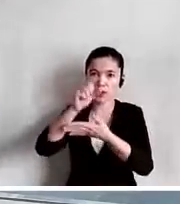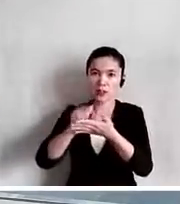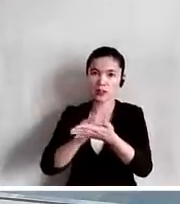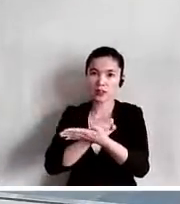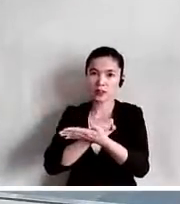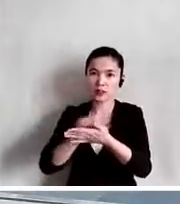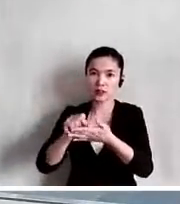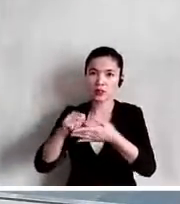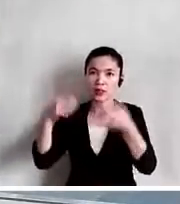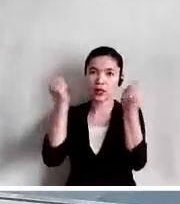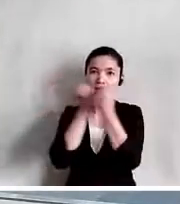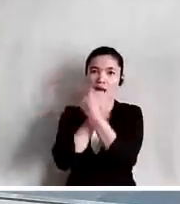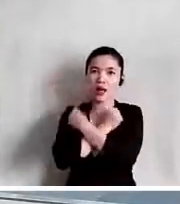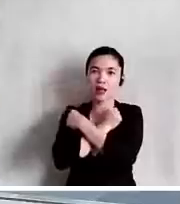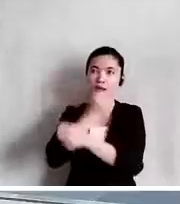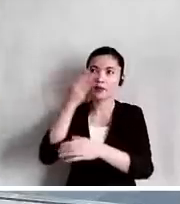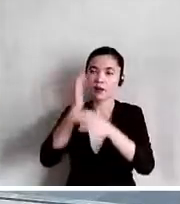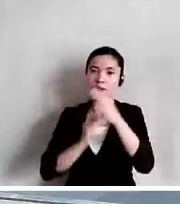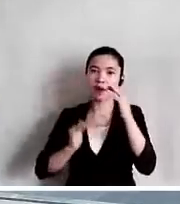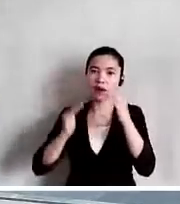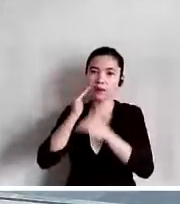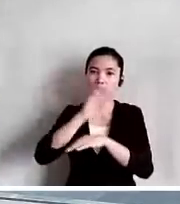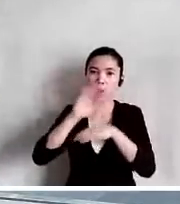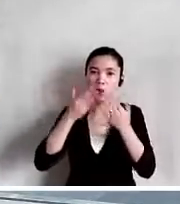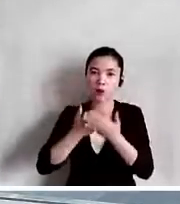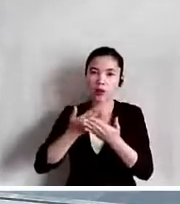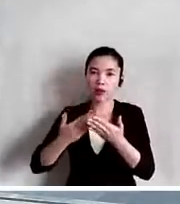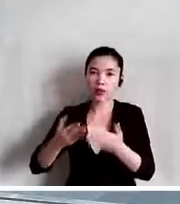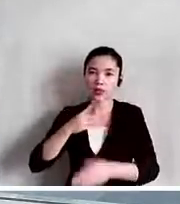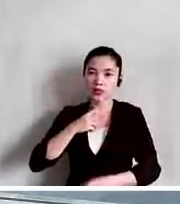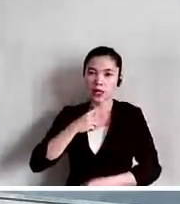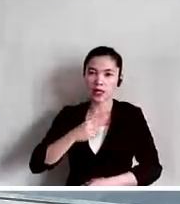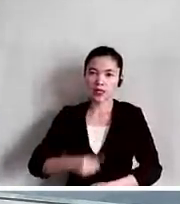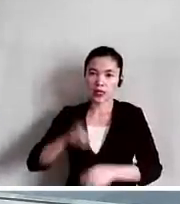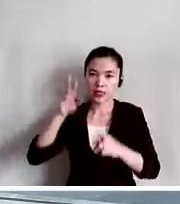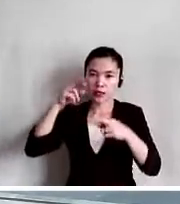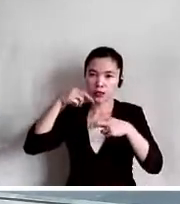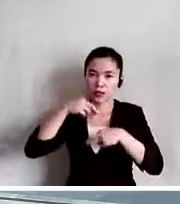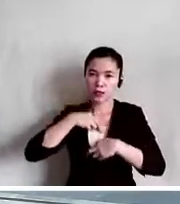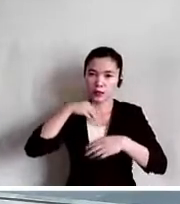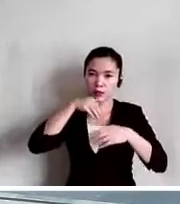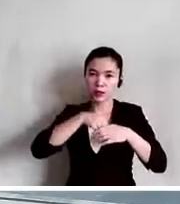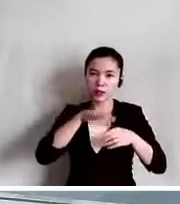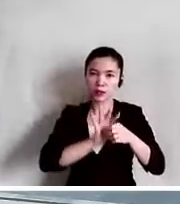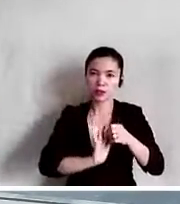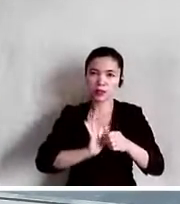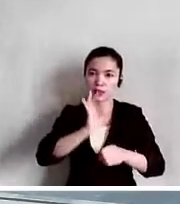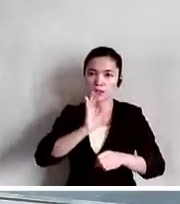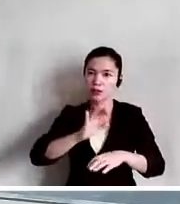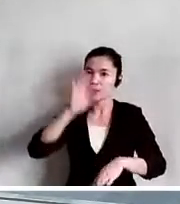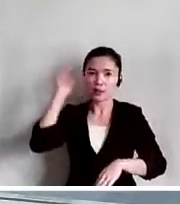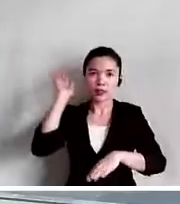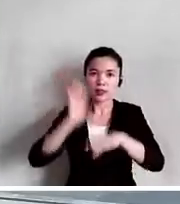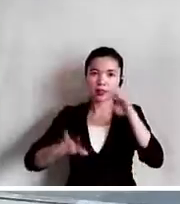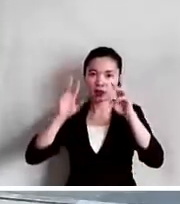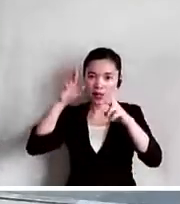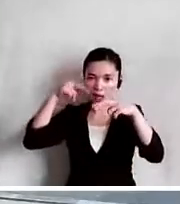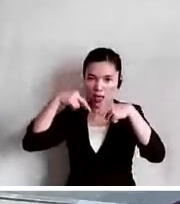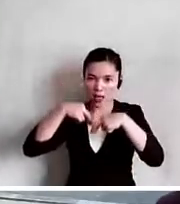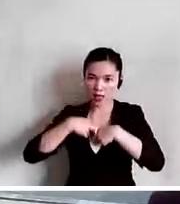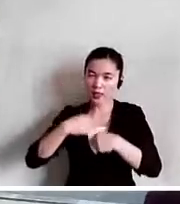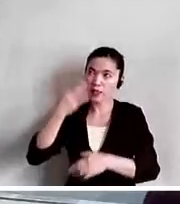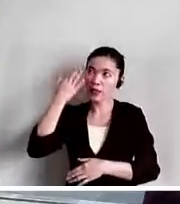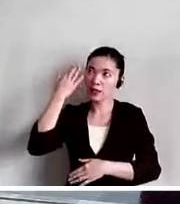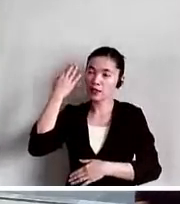sacrament. I love you above all things, and I desire to receive you into my soul. Since I cannot at